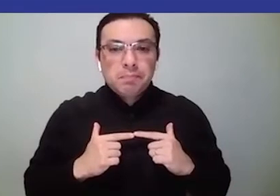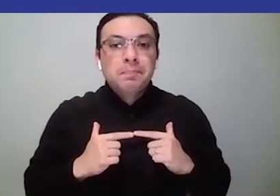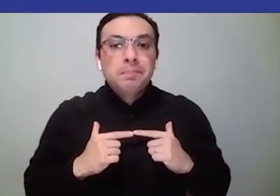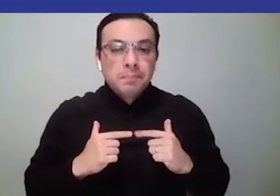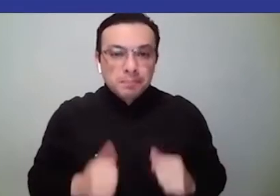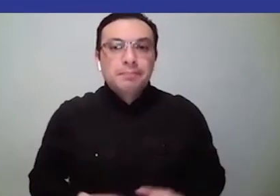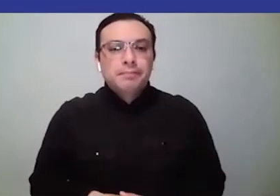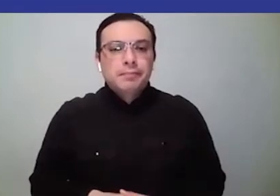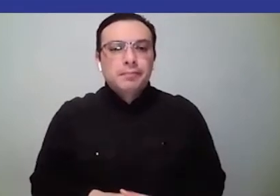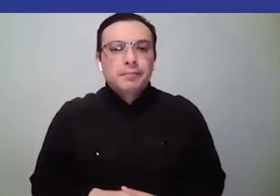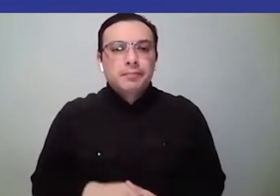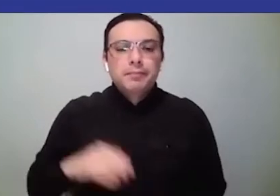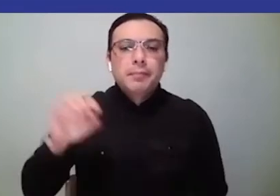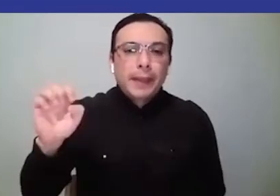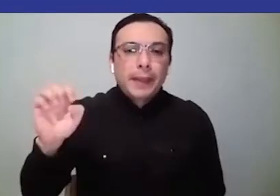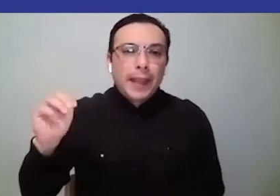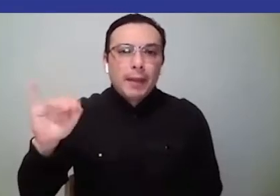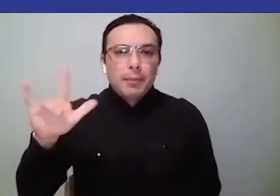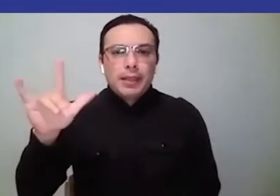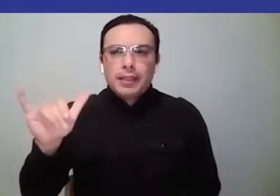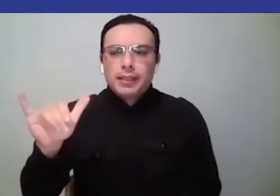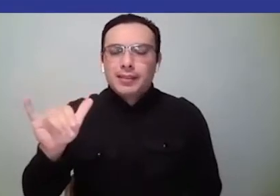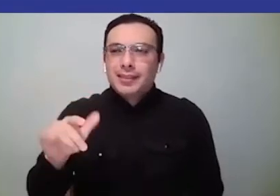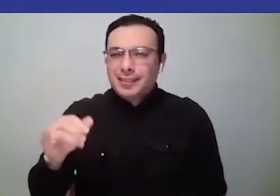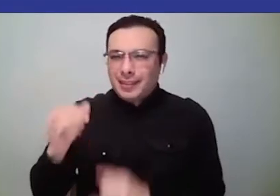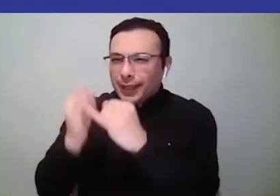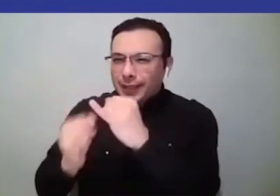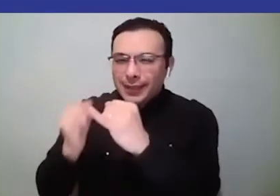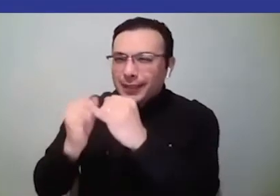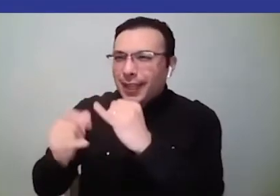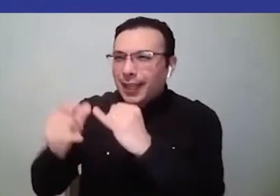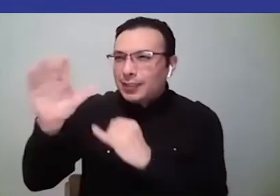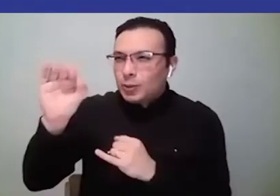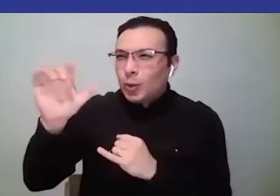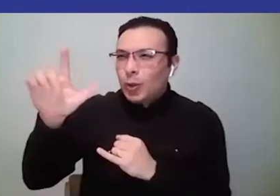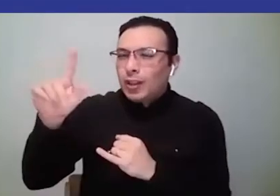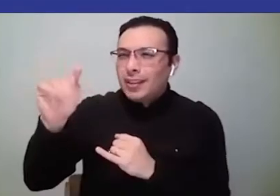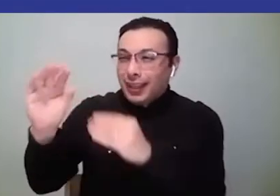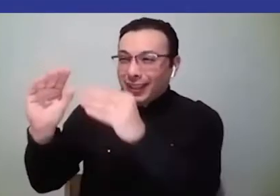gorgeous question and so huge. And